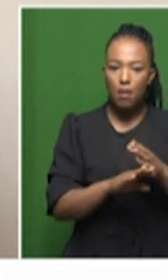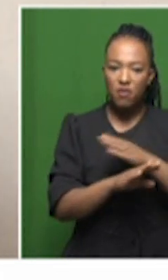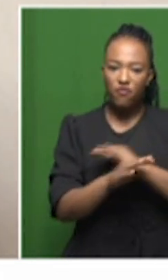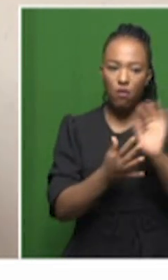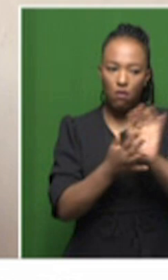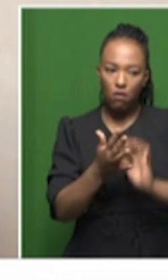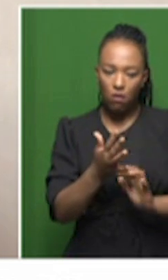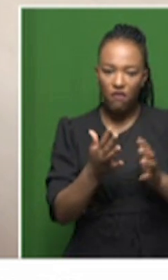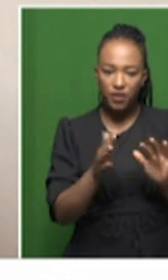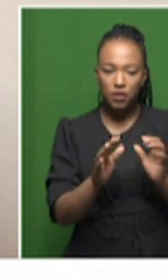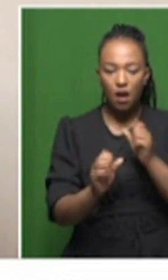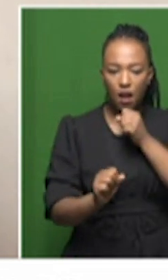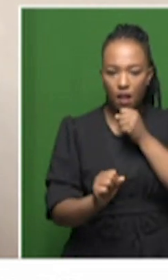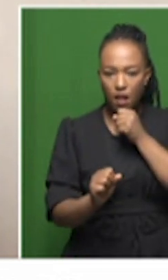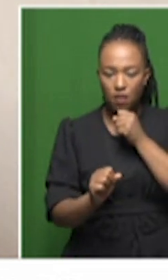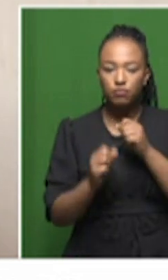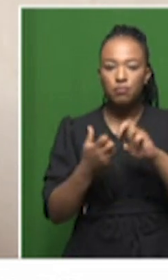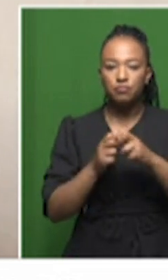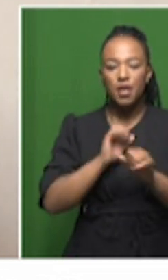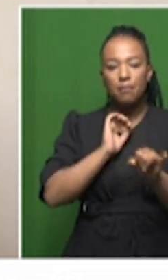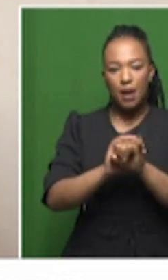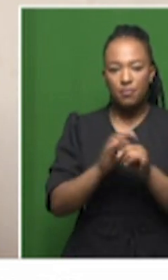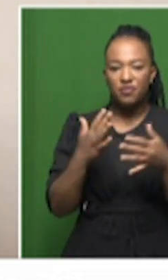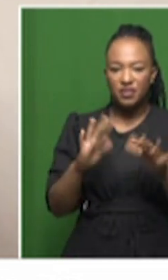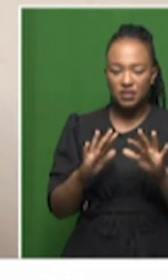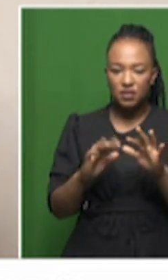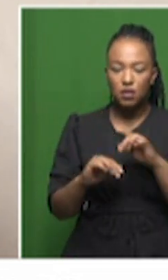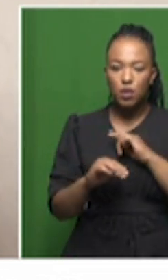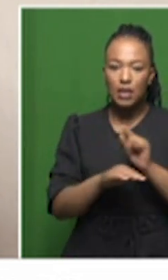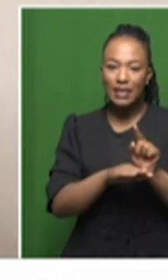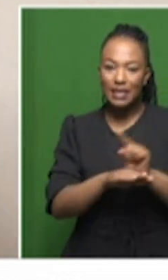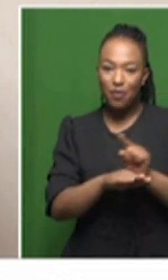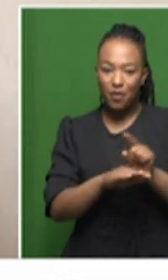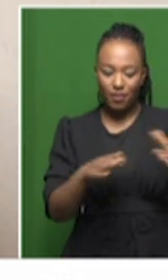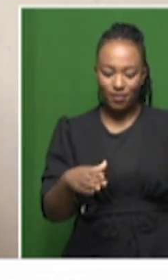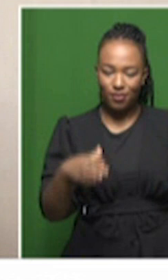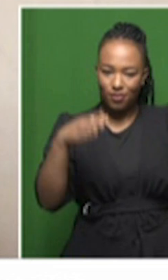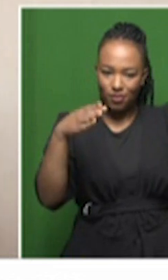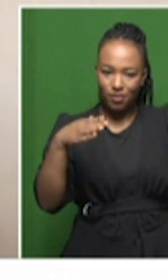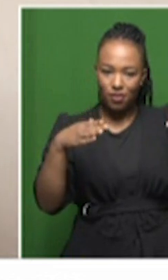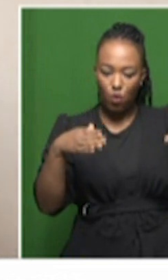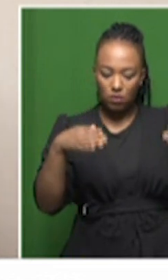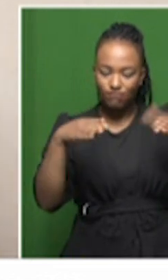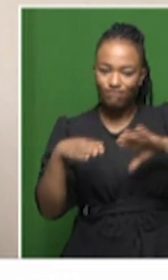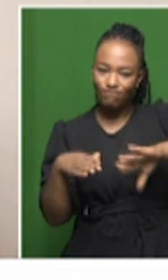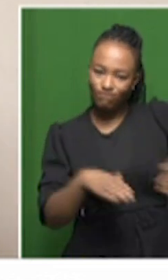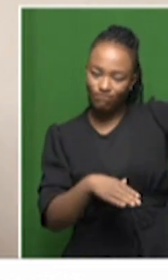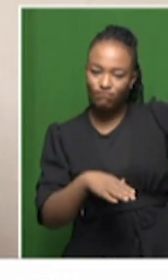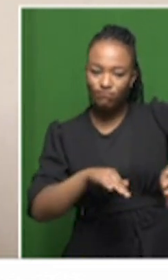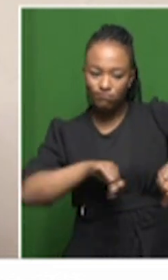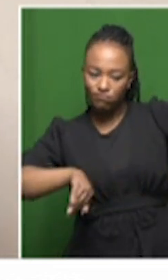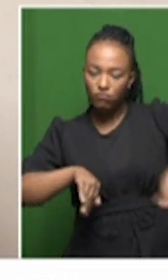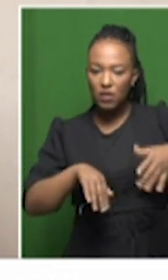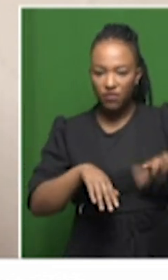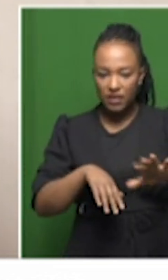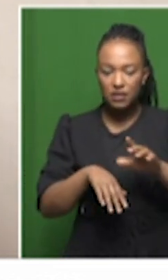have identified where the problem is. It was one of our temporary treatment works. We isolated the treatment works, and we have also